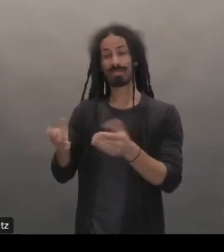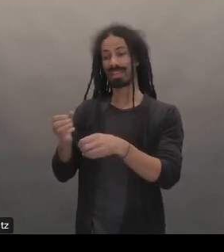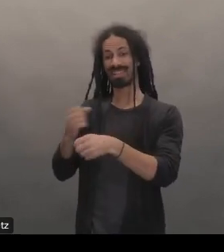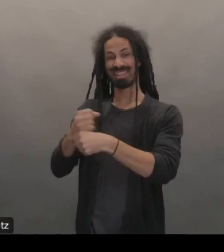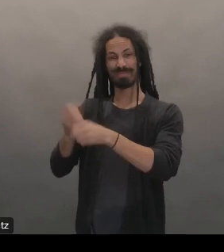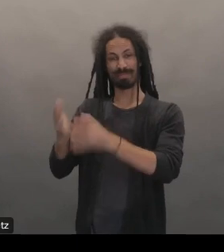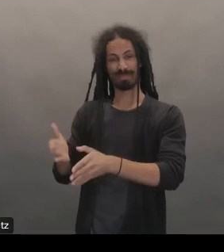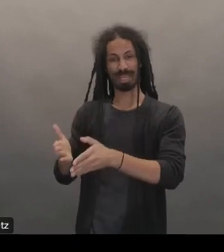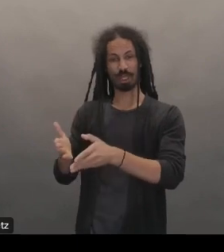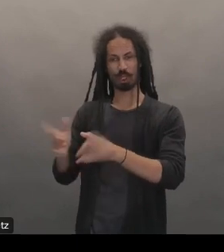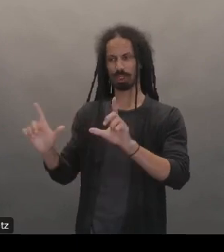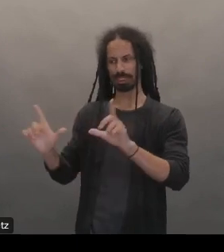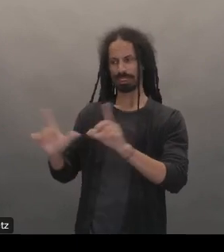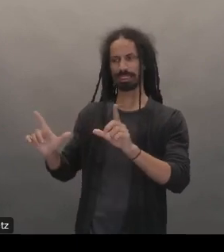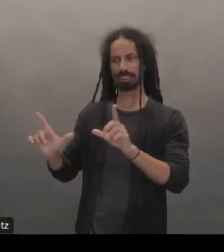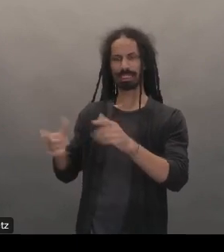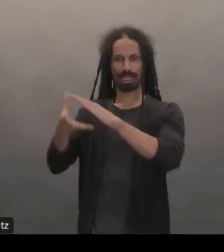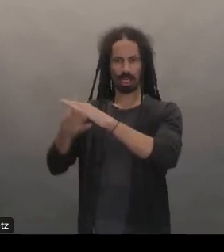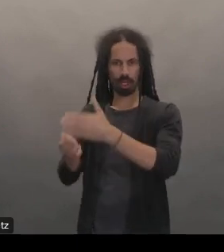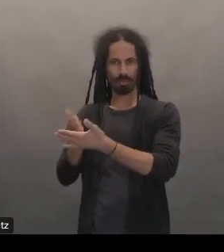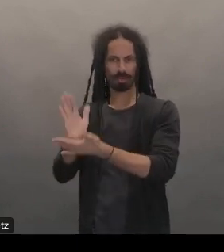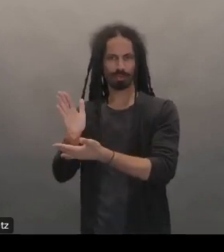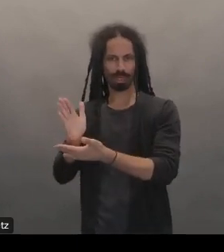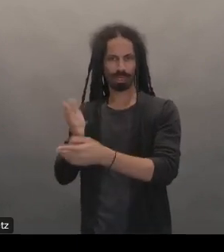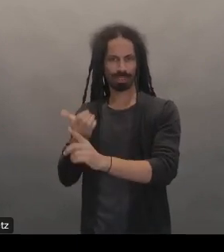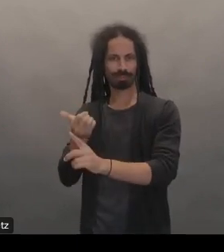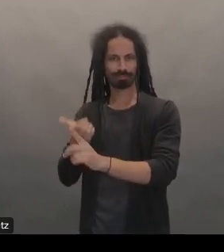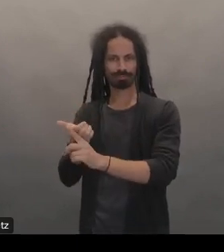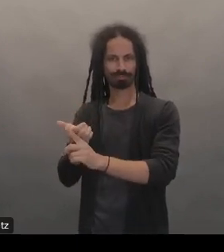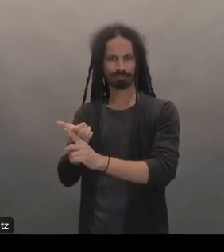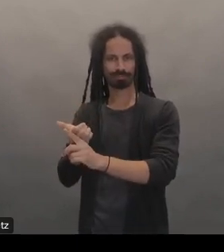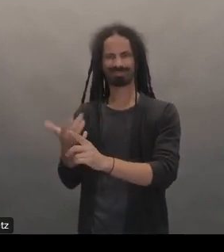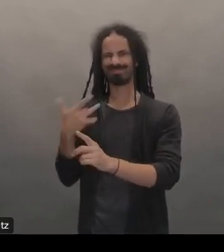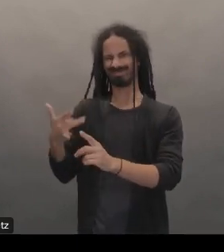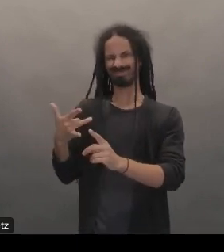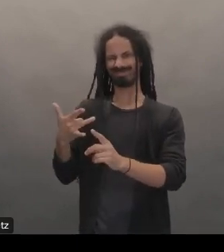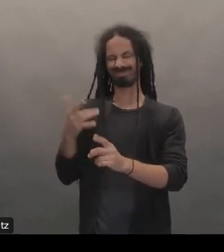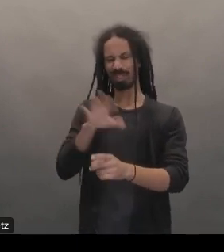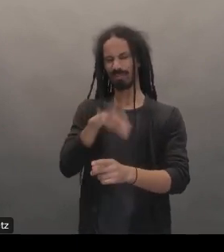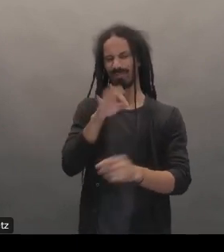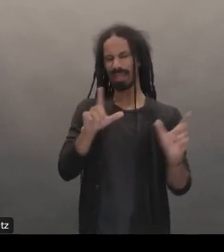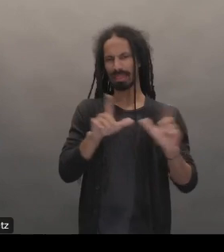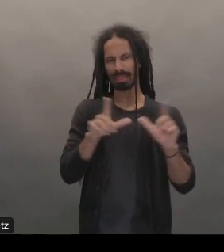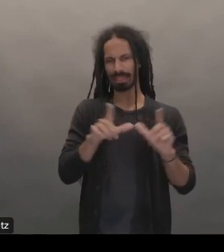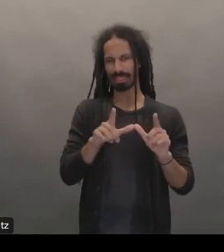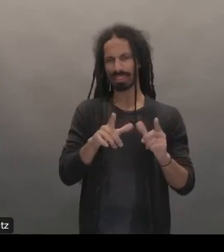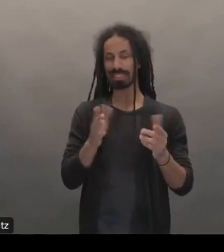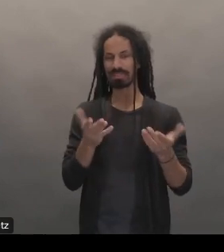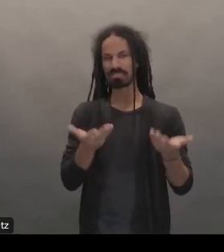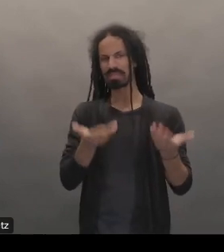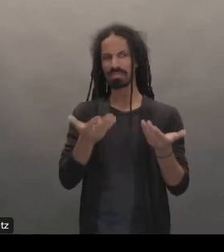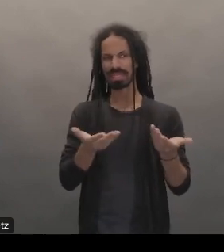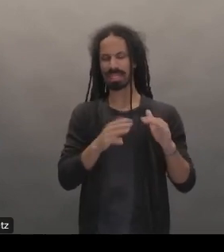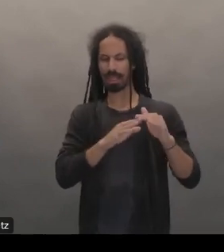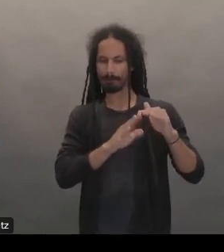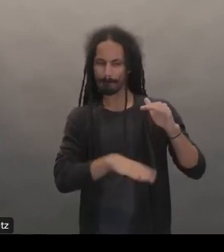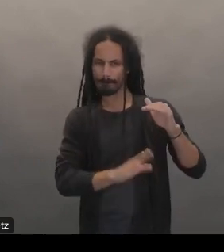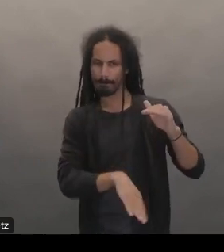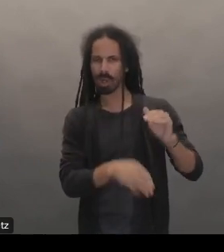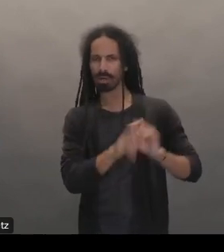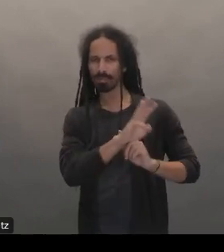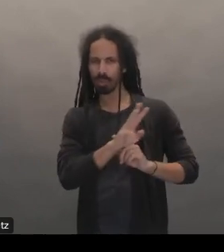right? The license will say, usually you can find the license information maybe at the bottom of a web page, or if it's in a